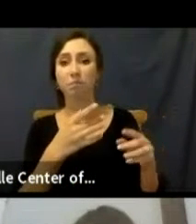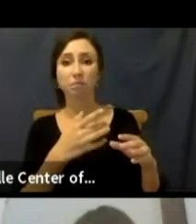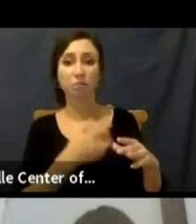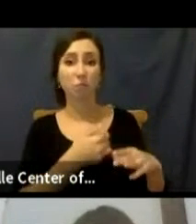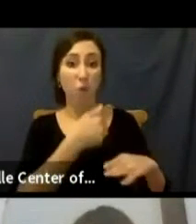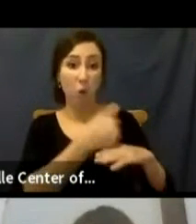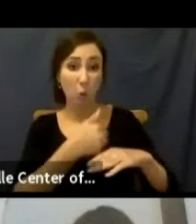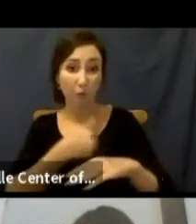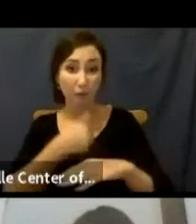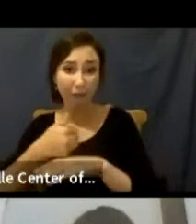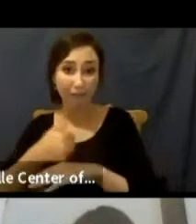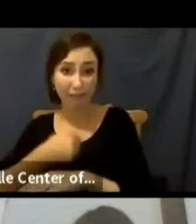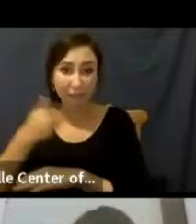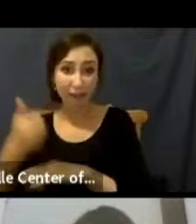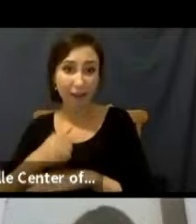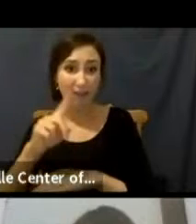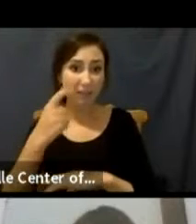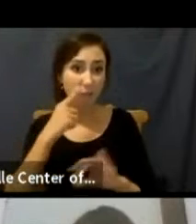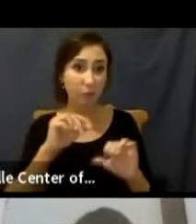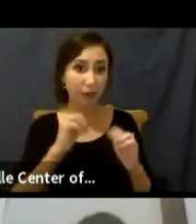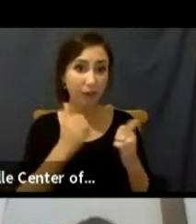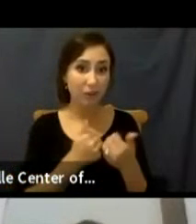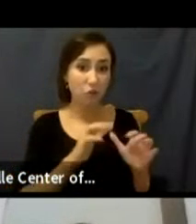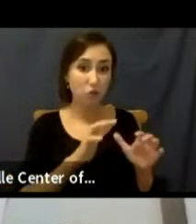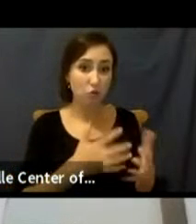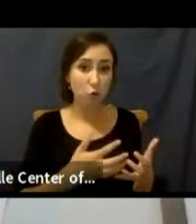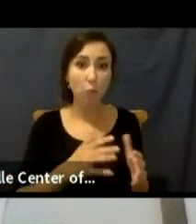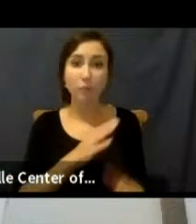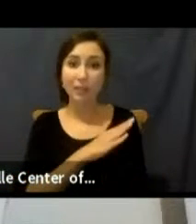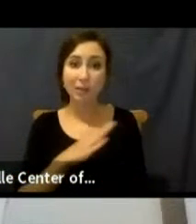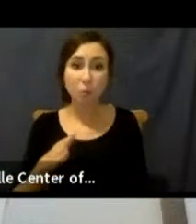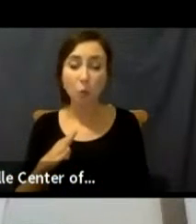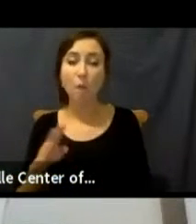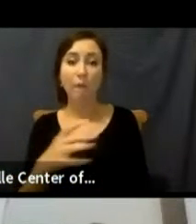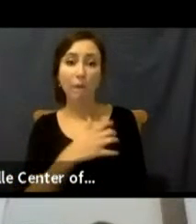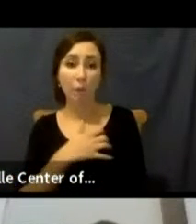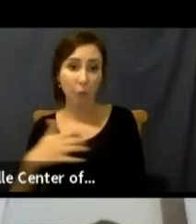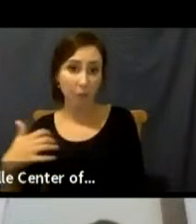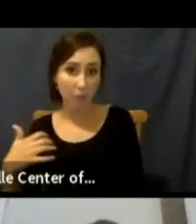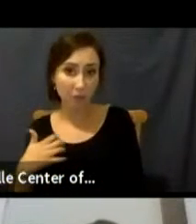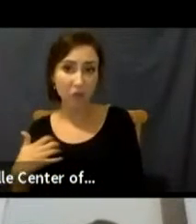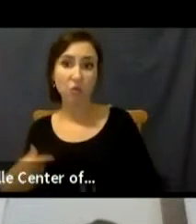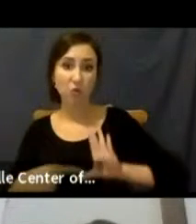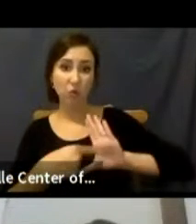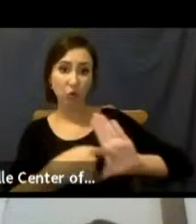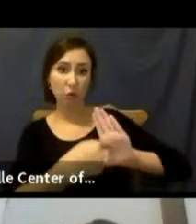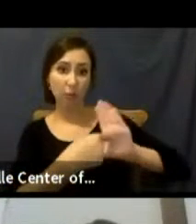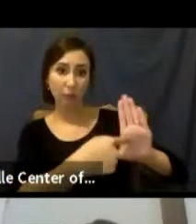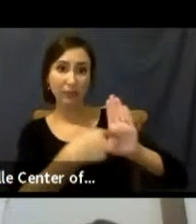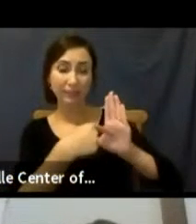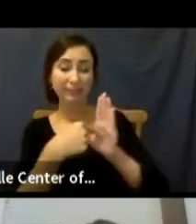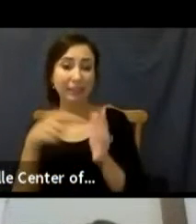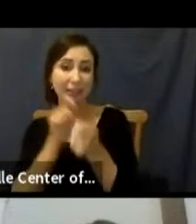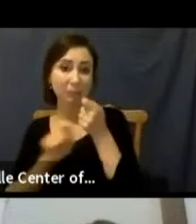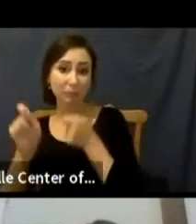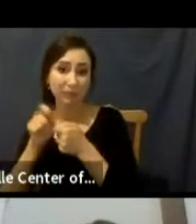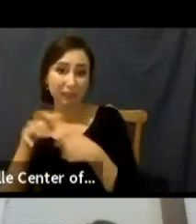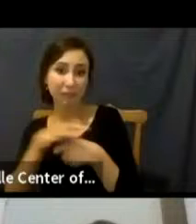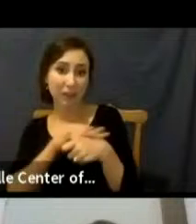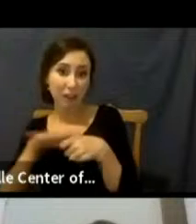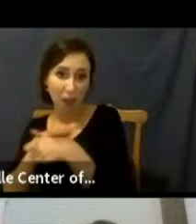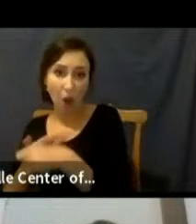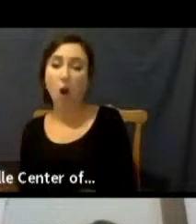governmental agencies, groups, boards, commissions that speak for certain areas carry more weight. So I